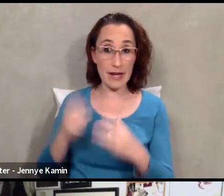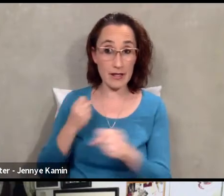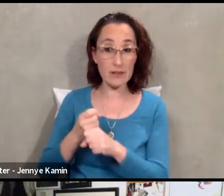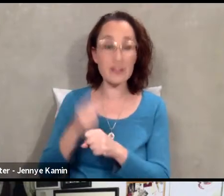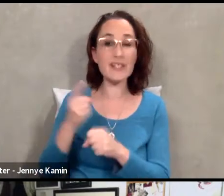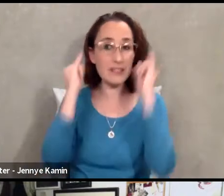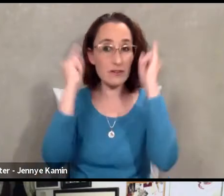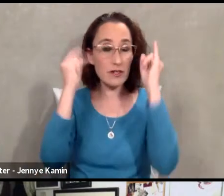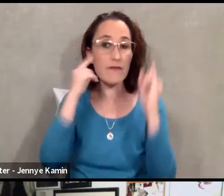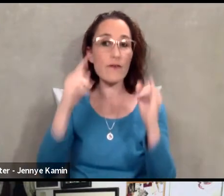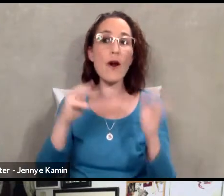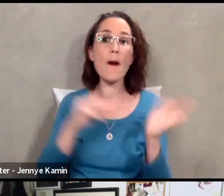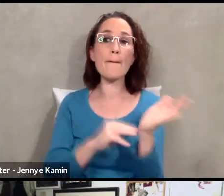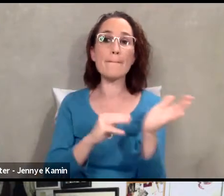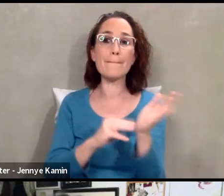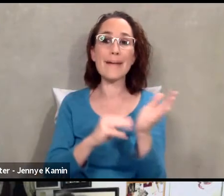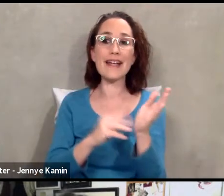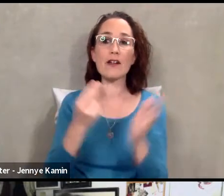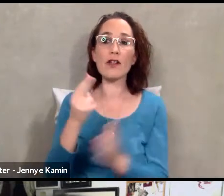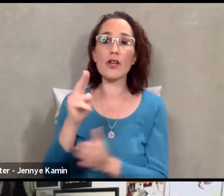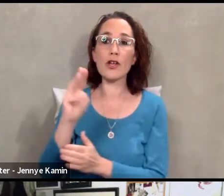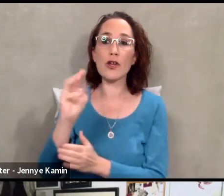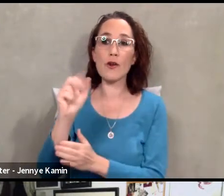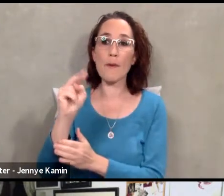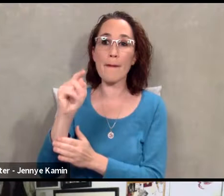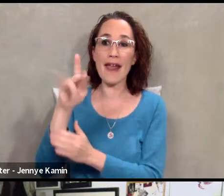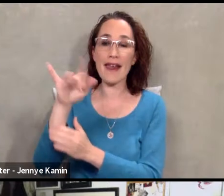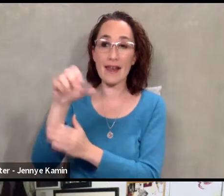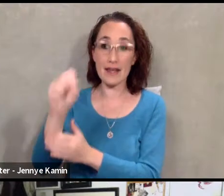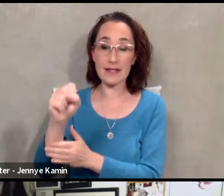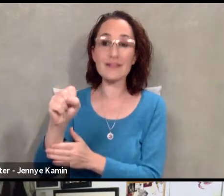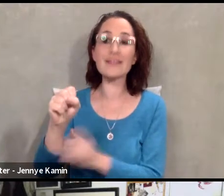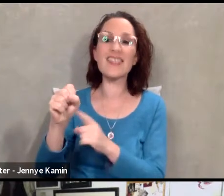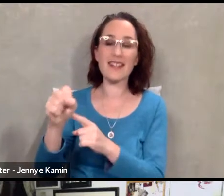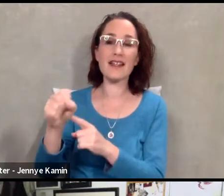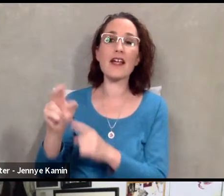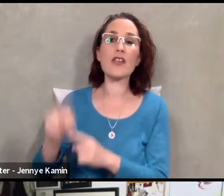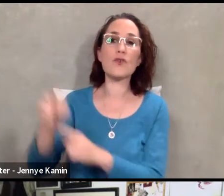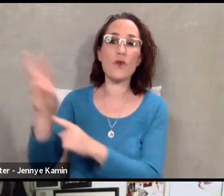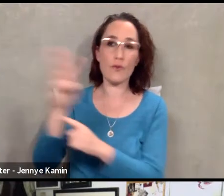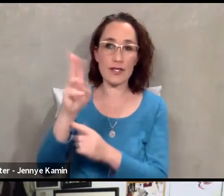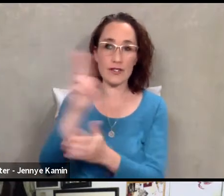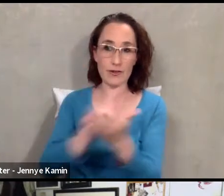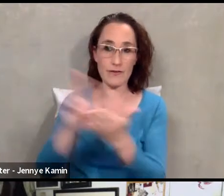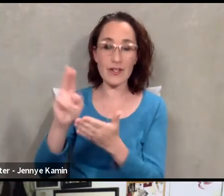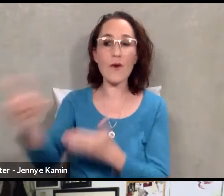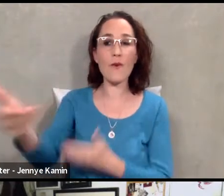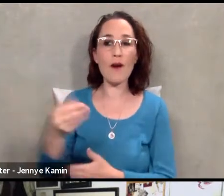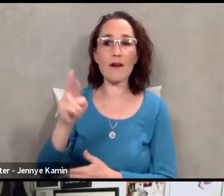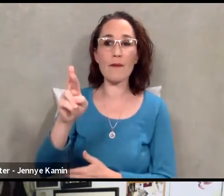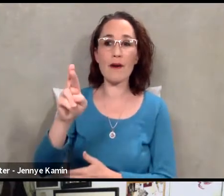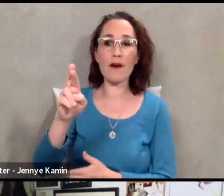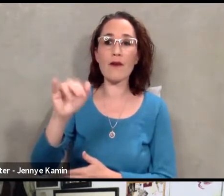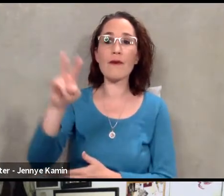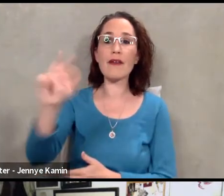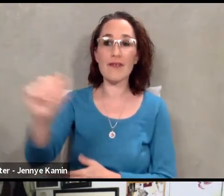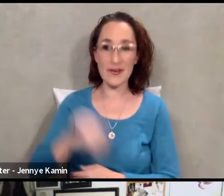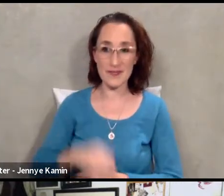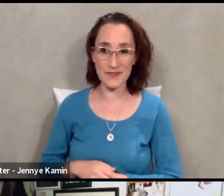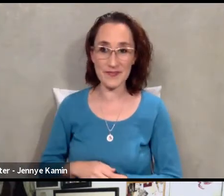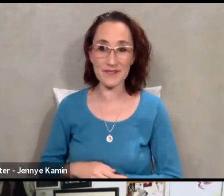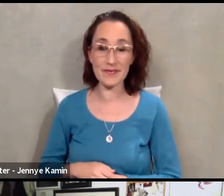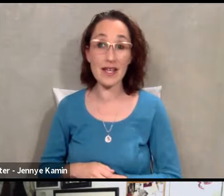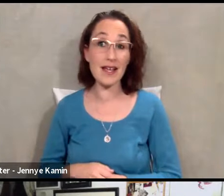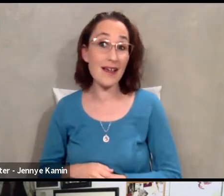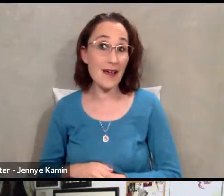in medical humanities at Northwestern University. And welcome to Reva. I would say, maybe